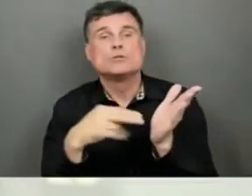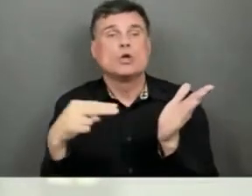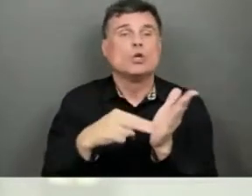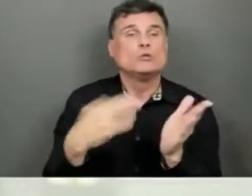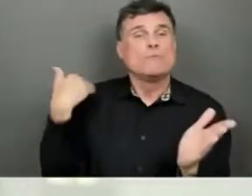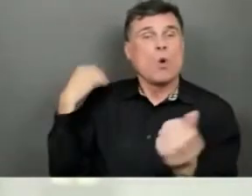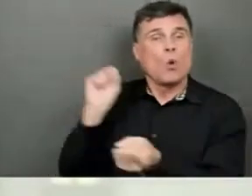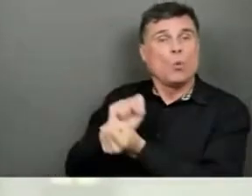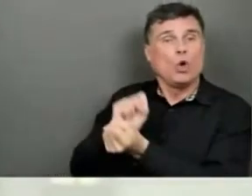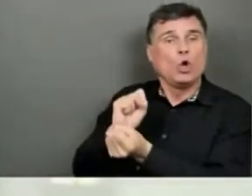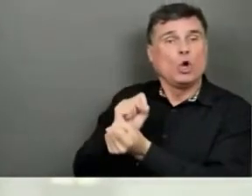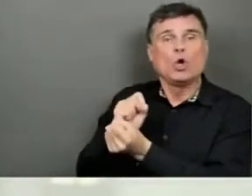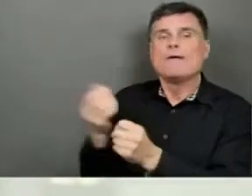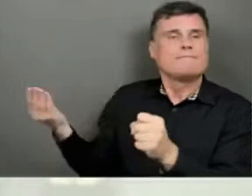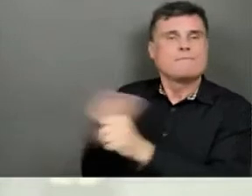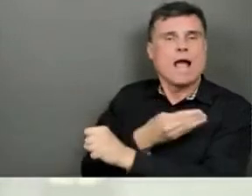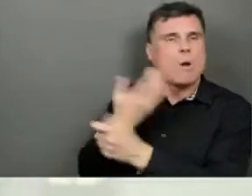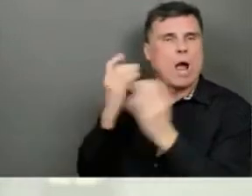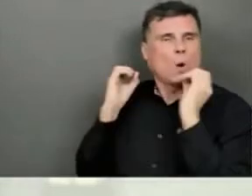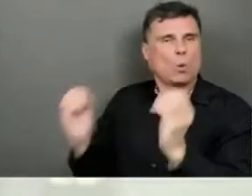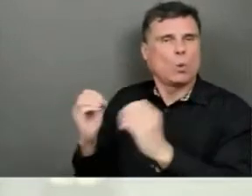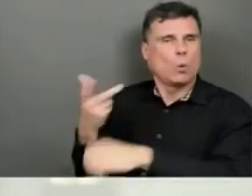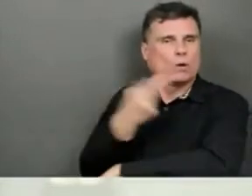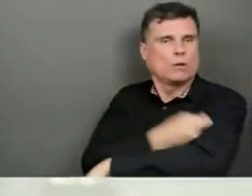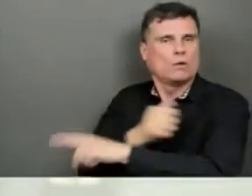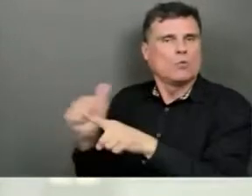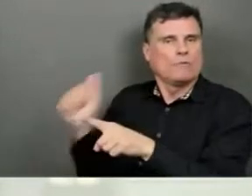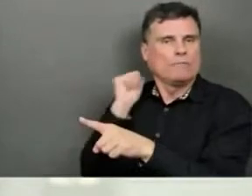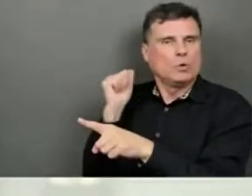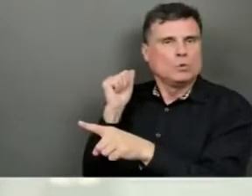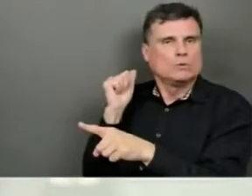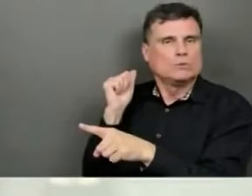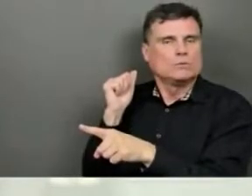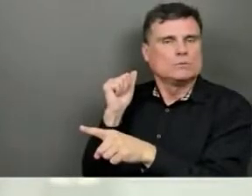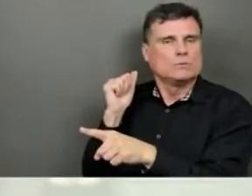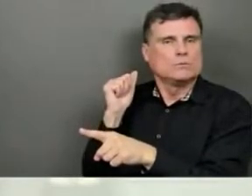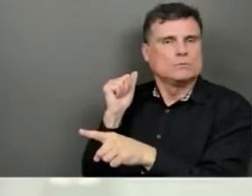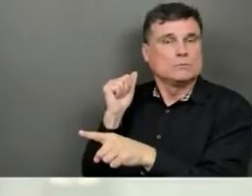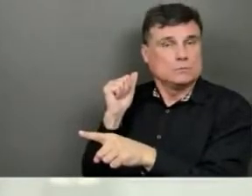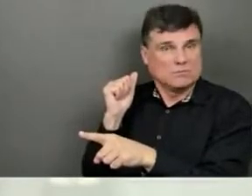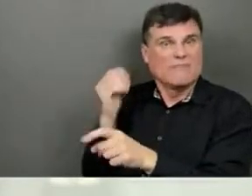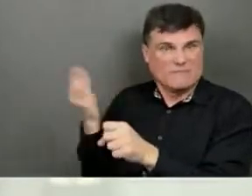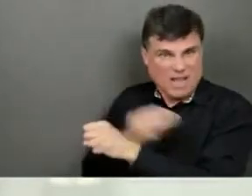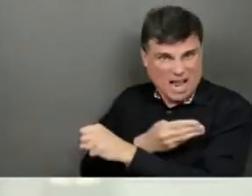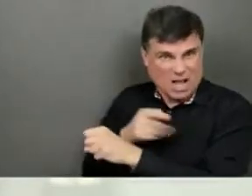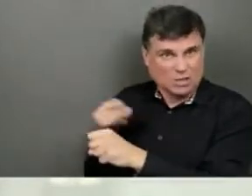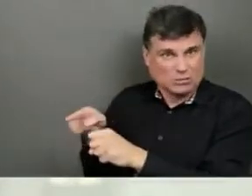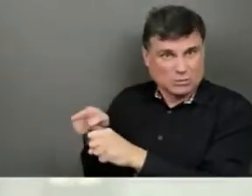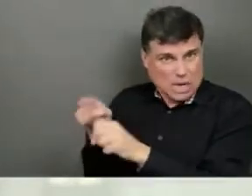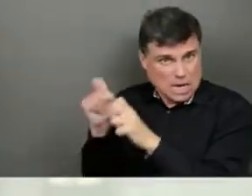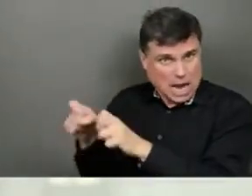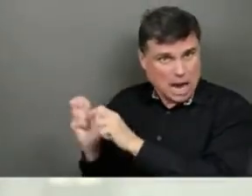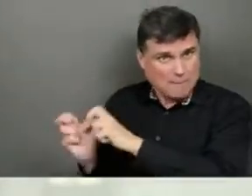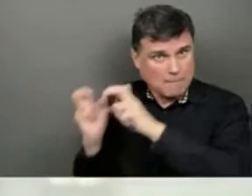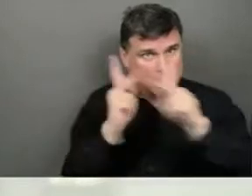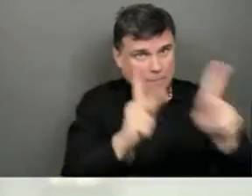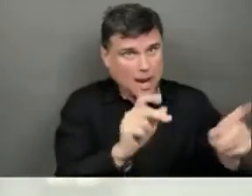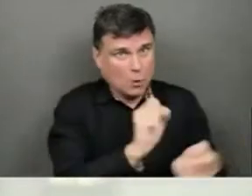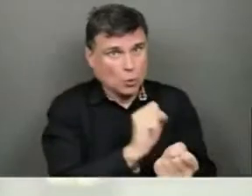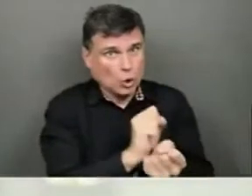the vaccine? They've been dismissed. So are you taking them back now? They can come back to work, or they're still